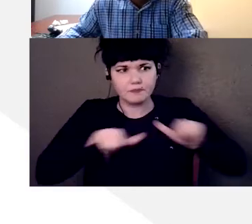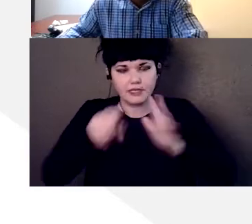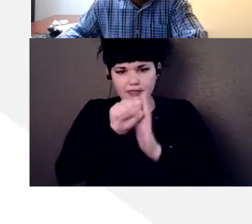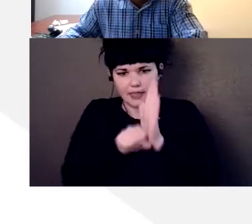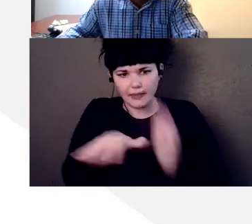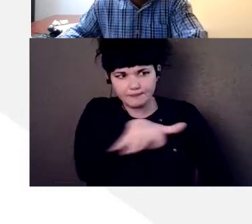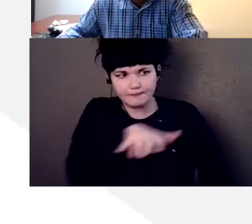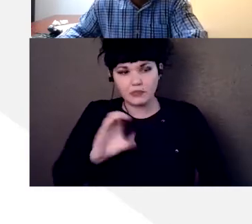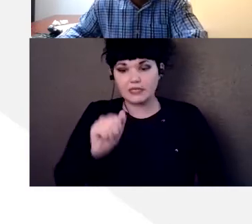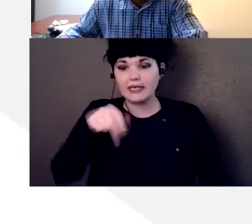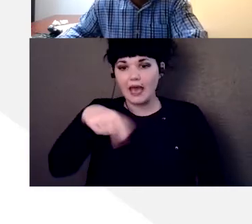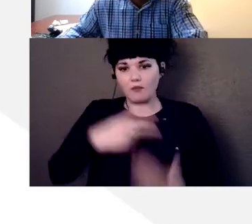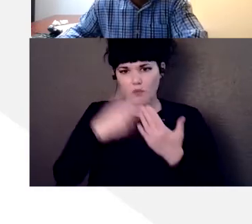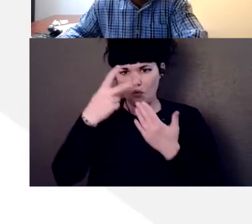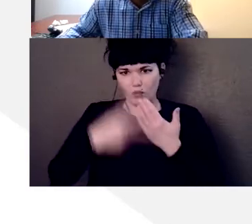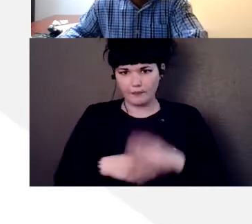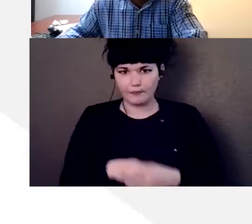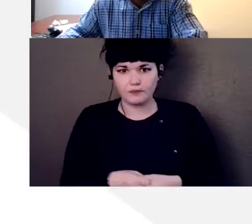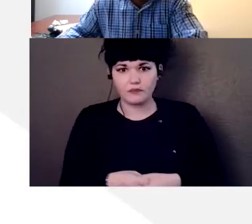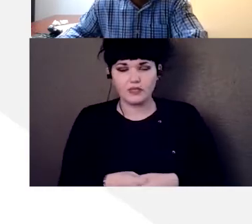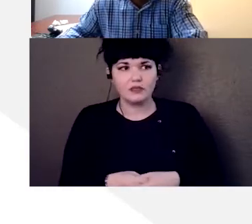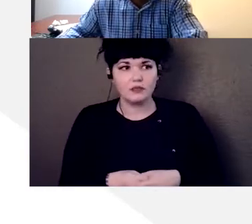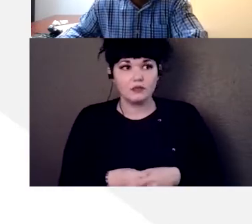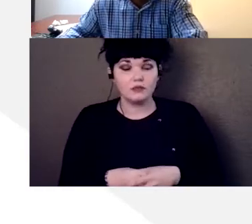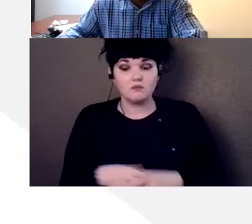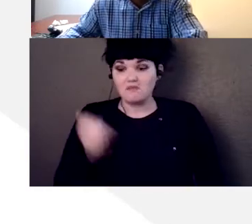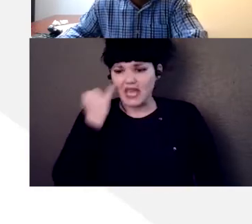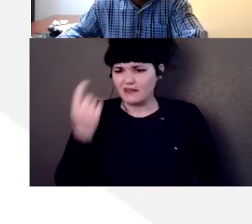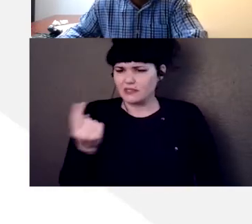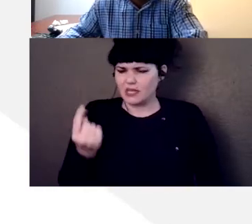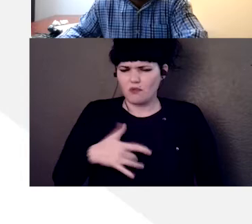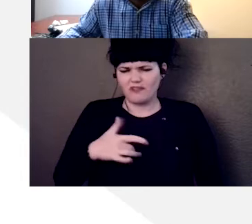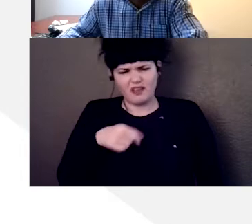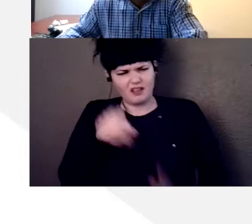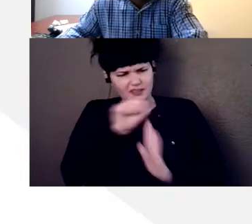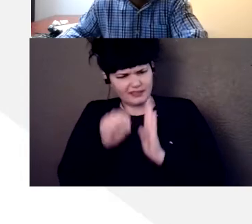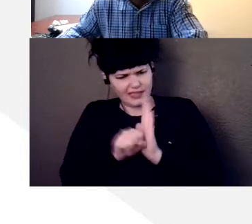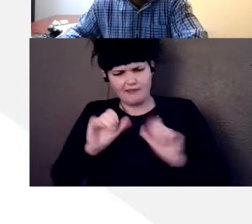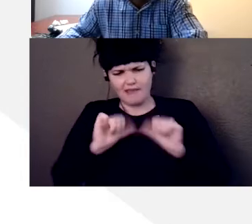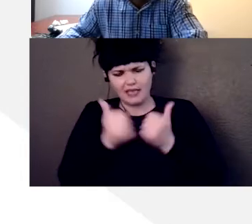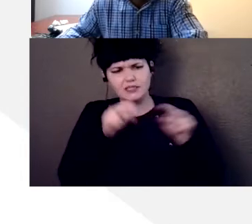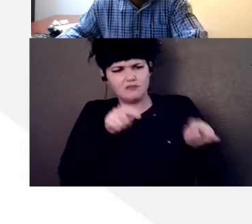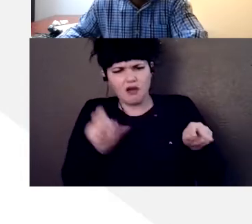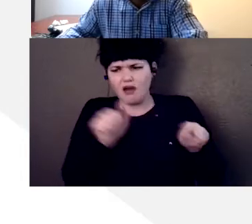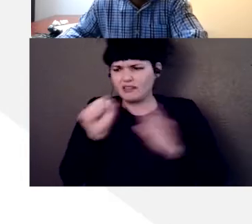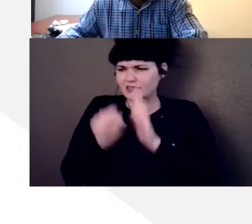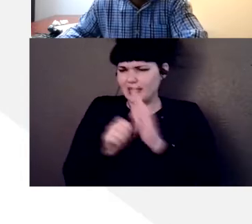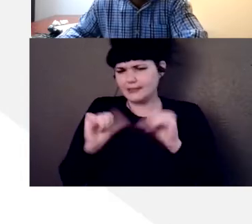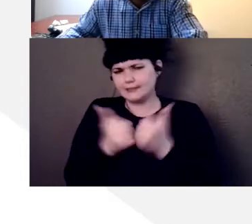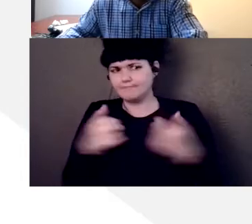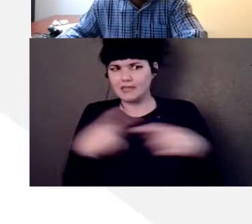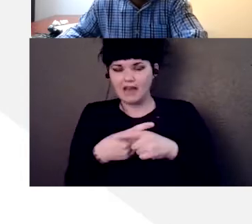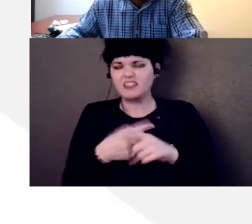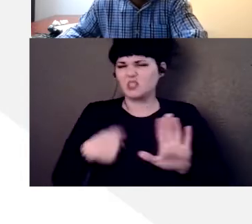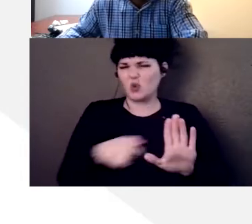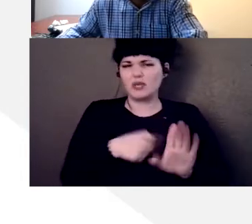program, to eliminate any perceived conflict of interest with having a state agency looking over other state agencies, and to allow the